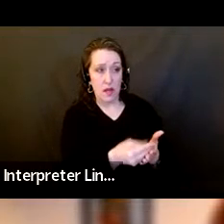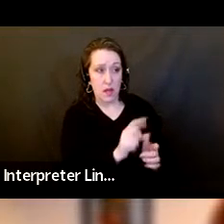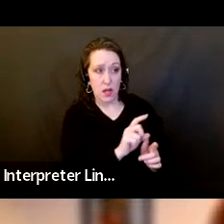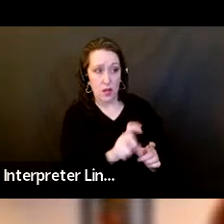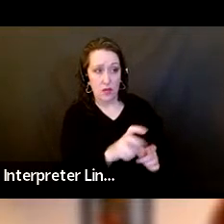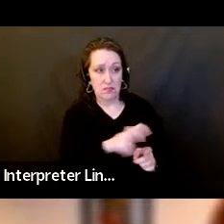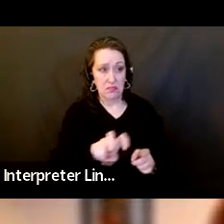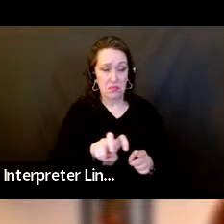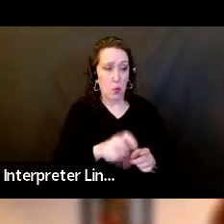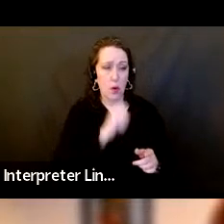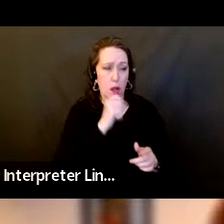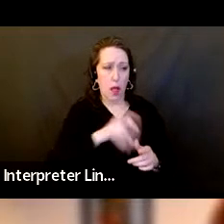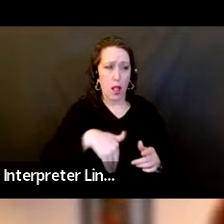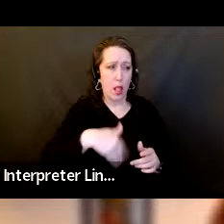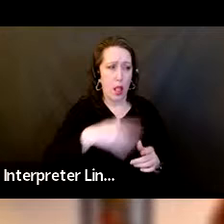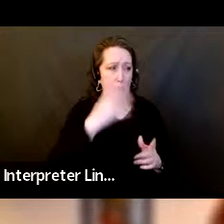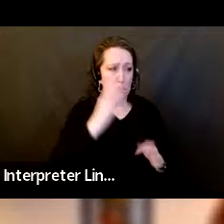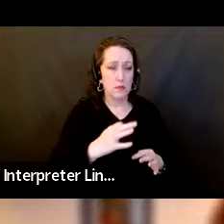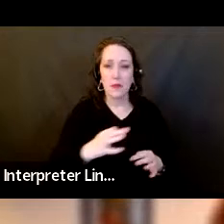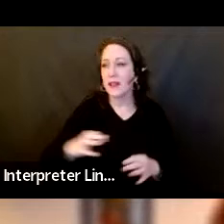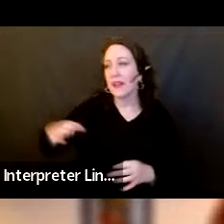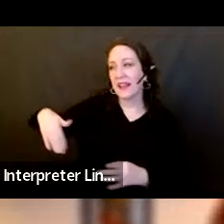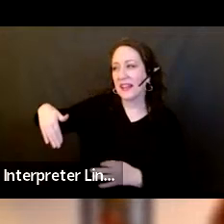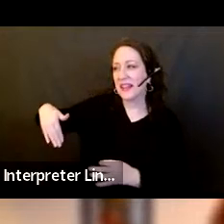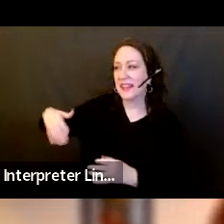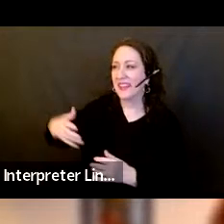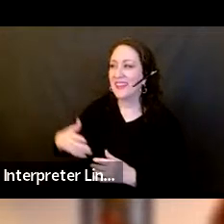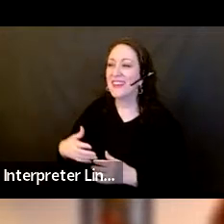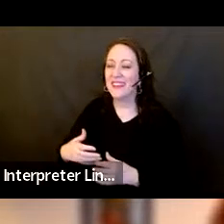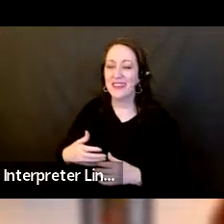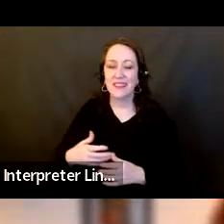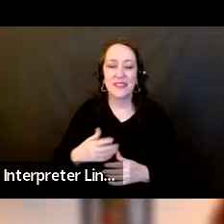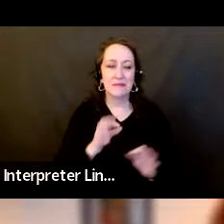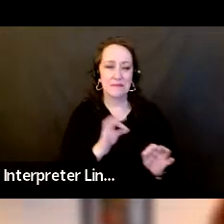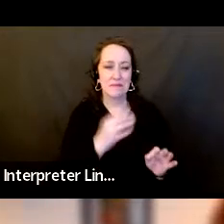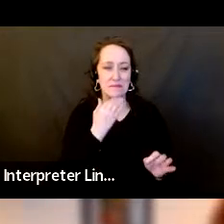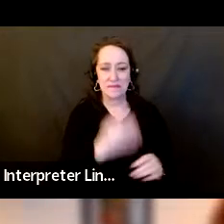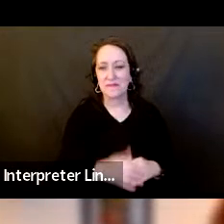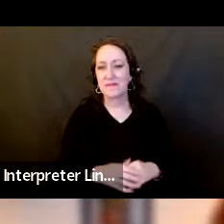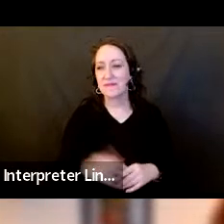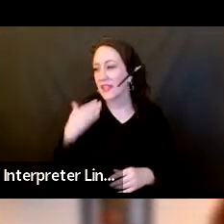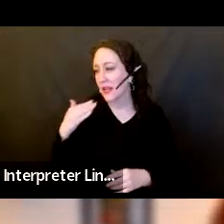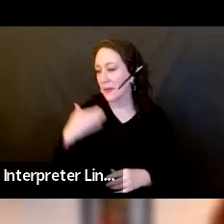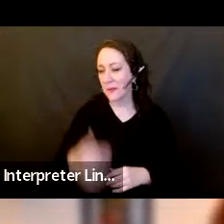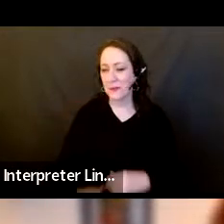go, or we haven't got that yet? Not at that time, yes. Okay. Thanks.